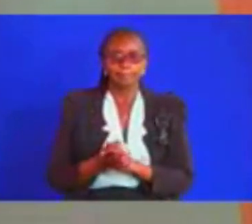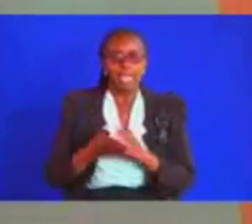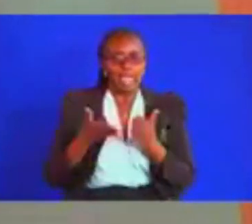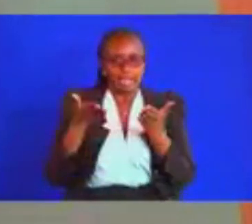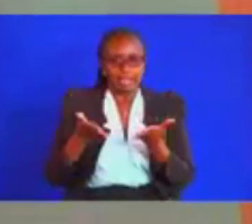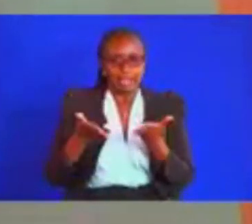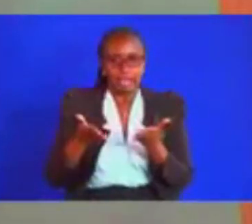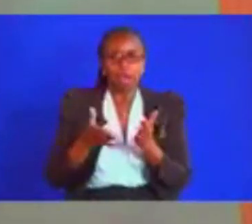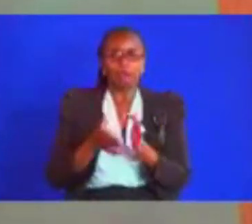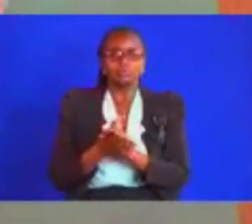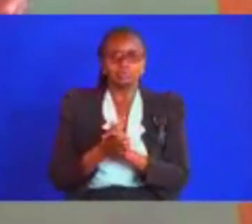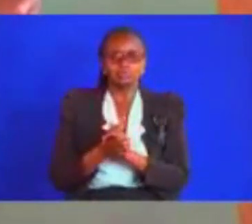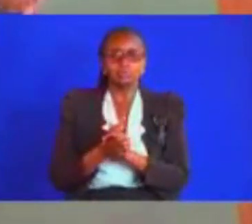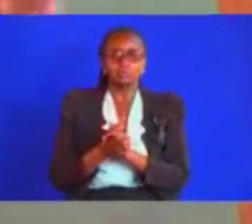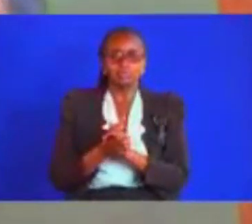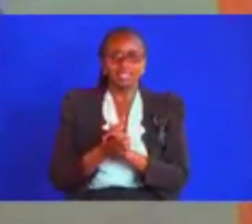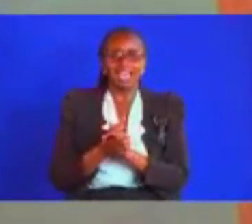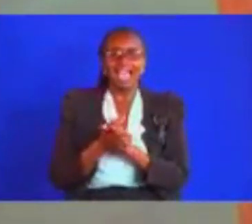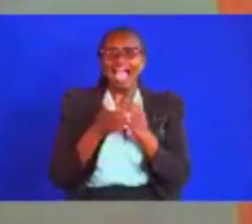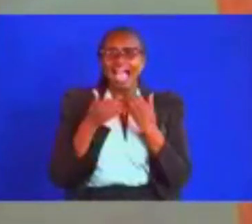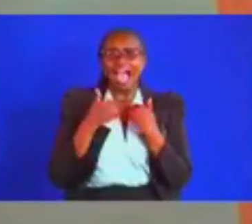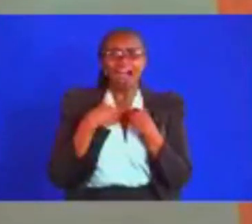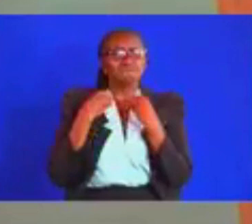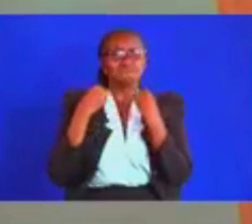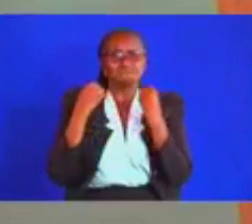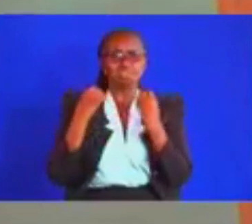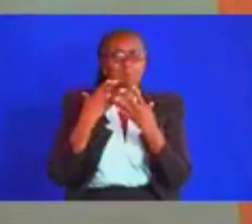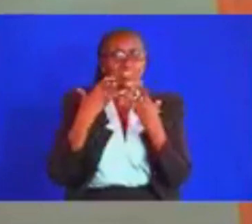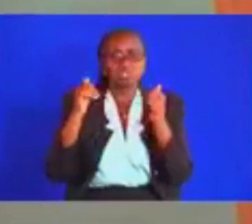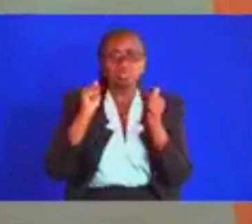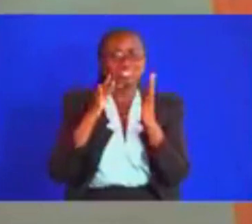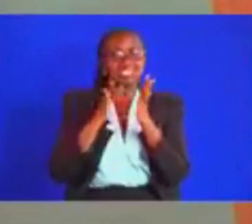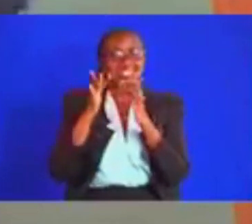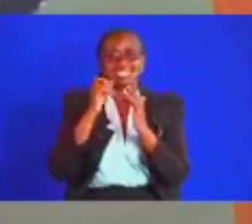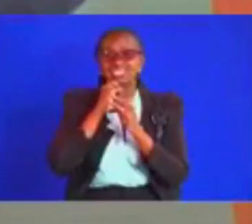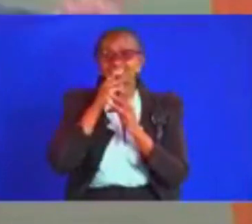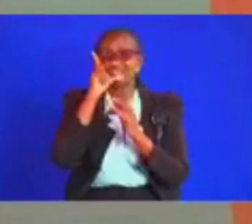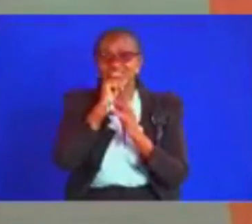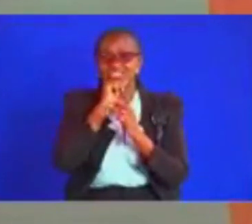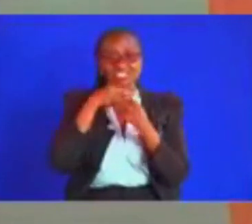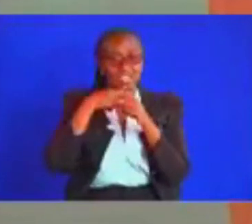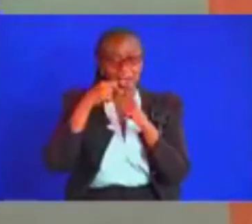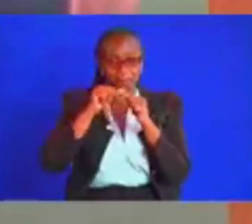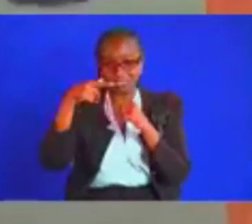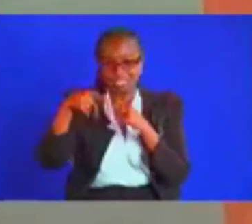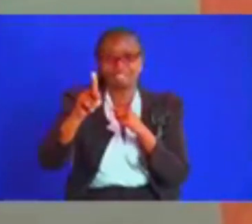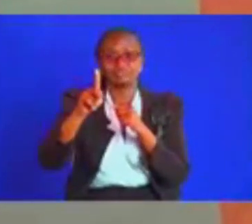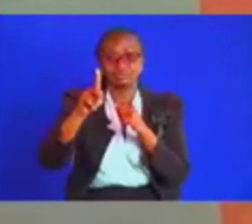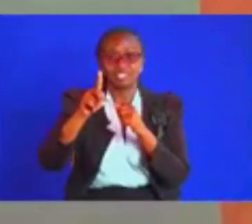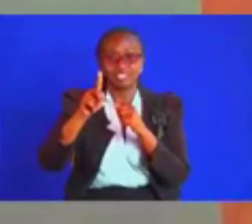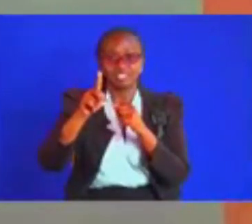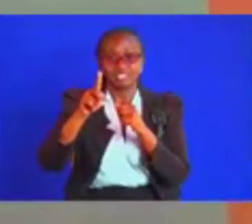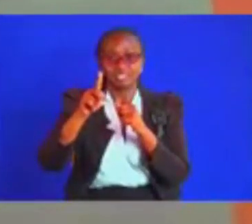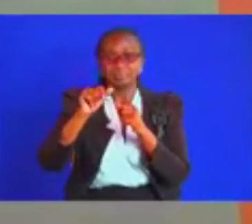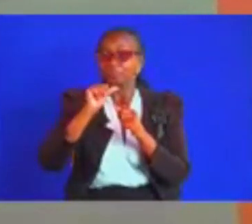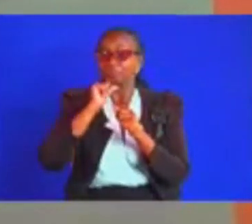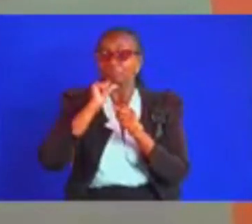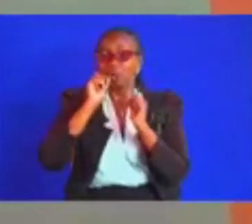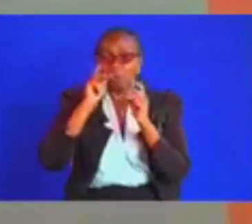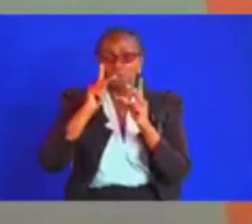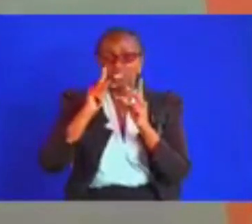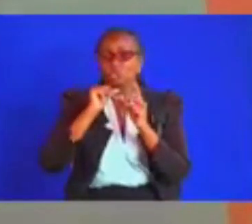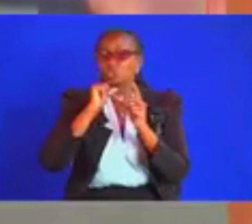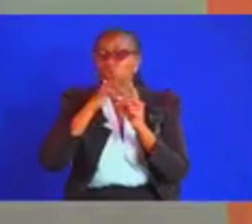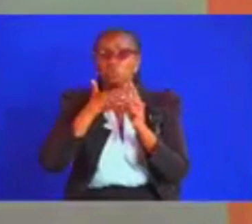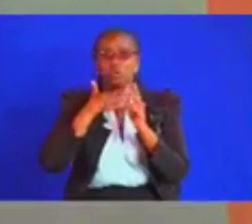Now, there are many things that Jesus said about himself. I don't want to bore you into, you know, with all of